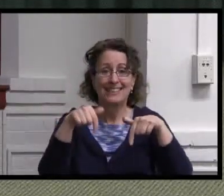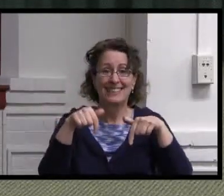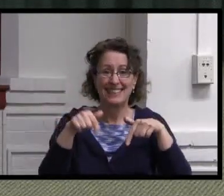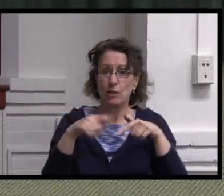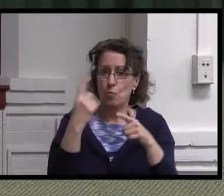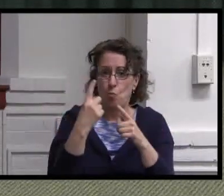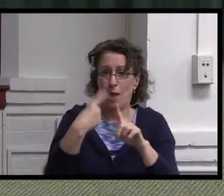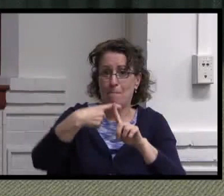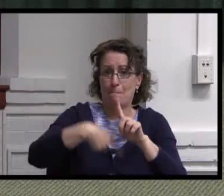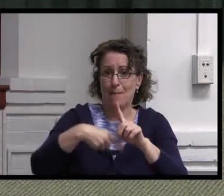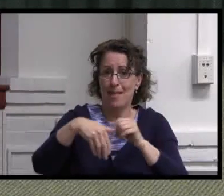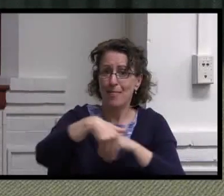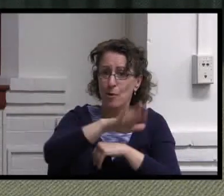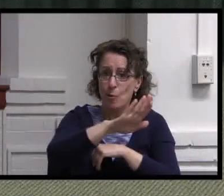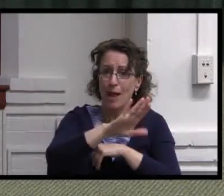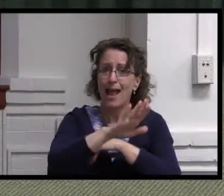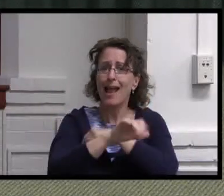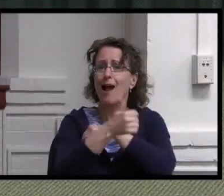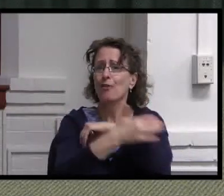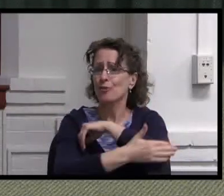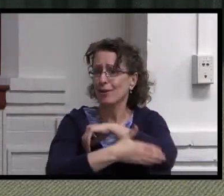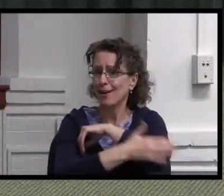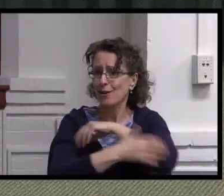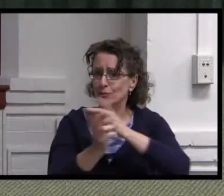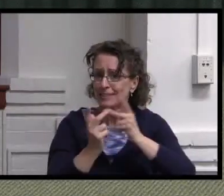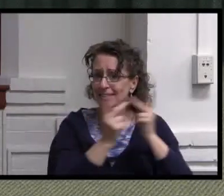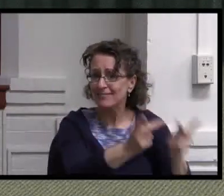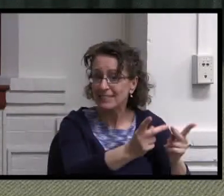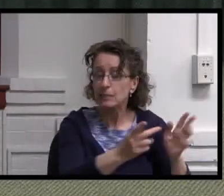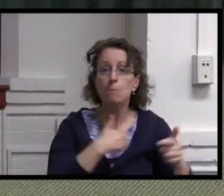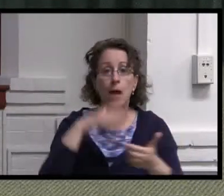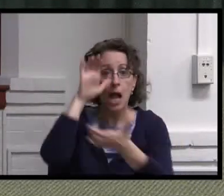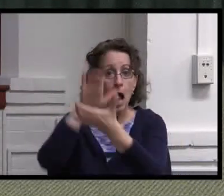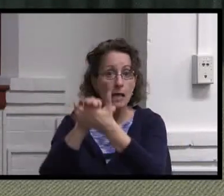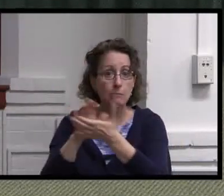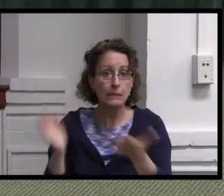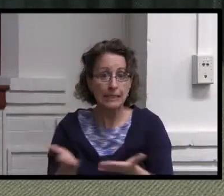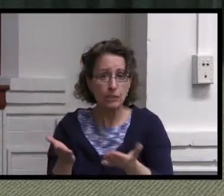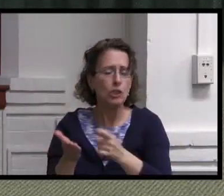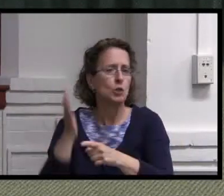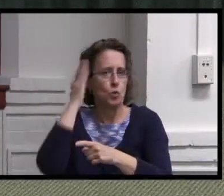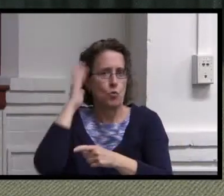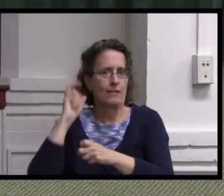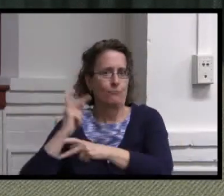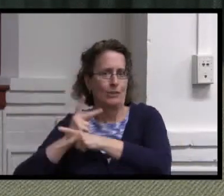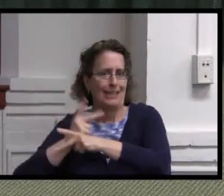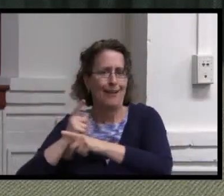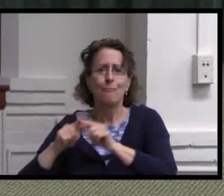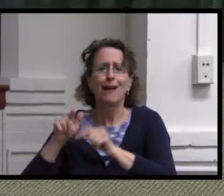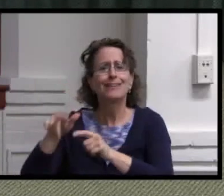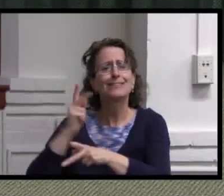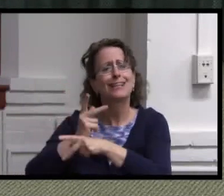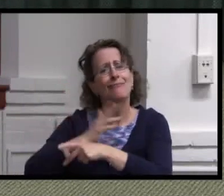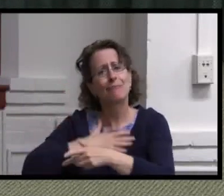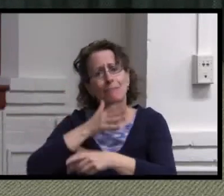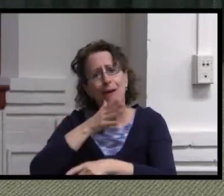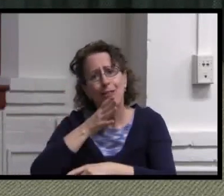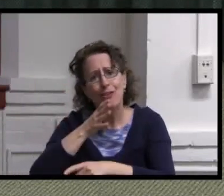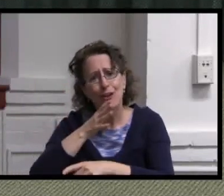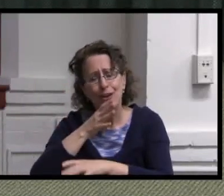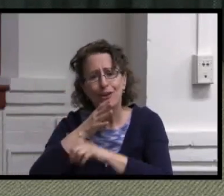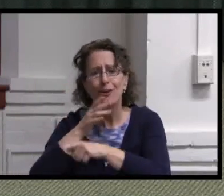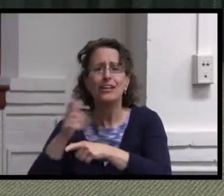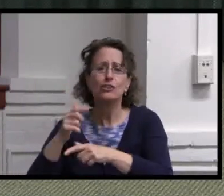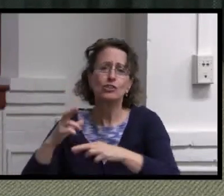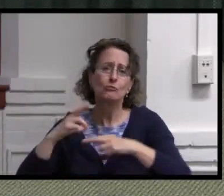time. And my husband was here initially, and so we knew that we had to take care of things, but he's also taking care of my mother right now. And, you know,